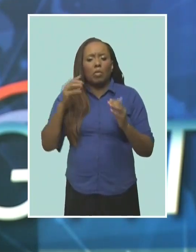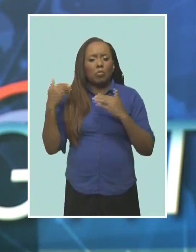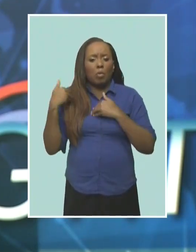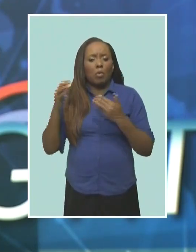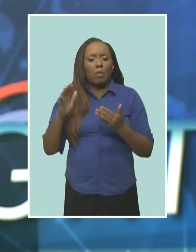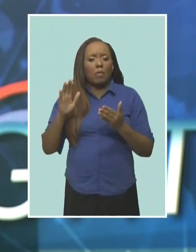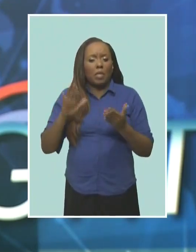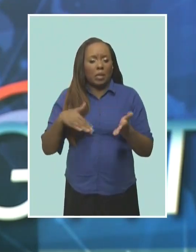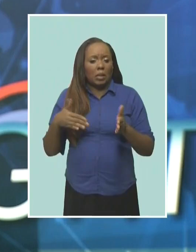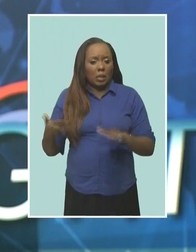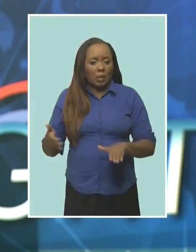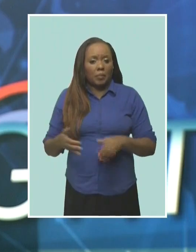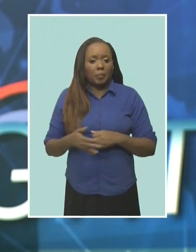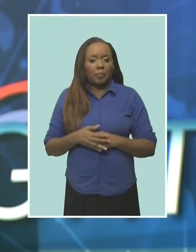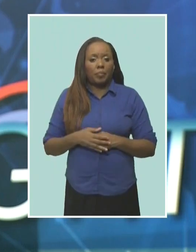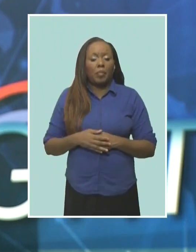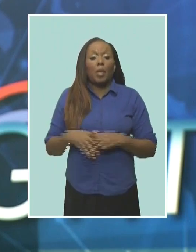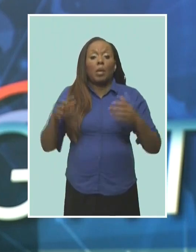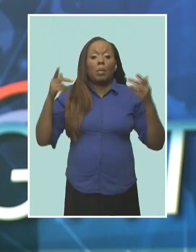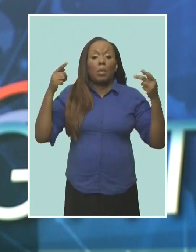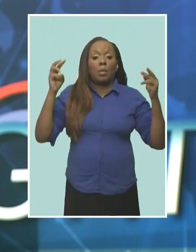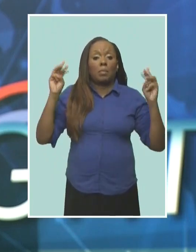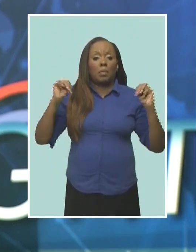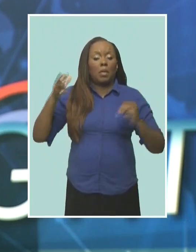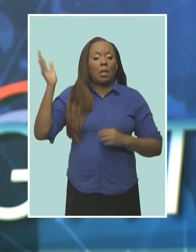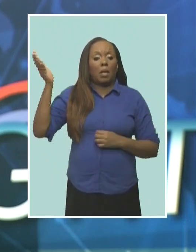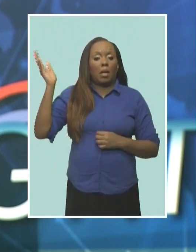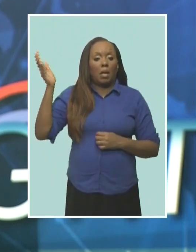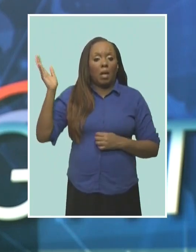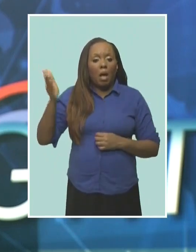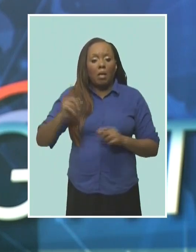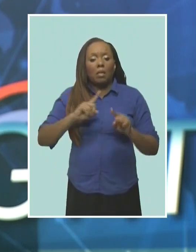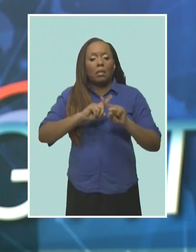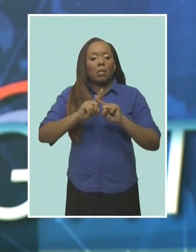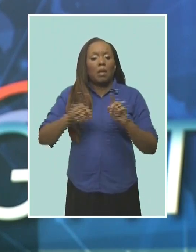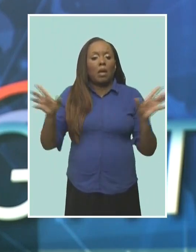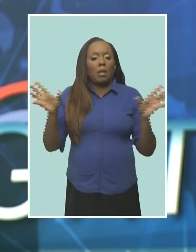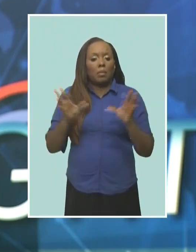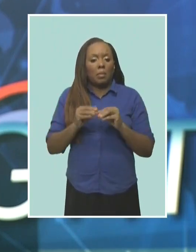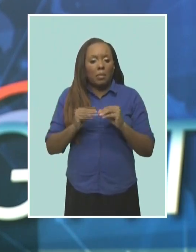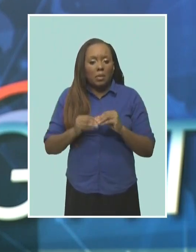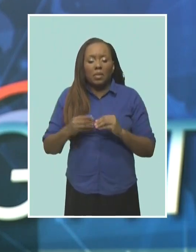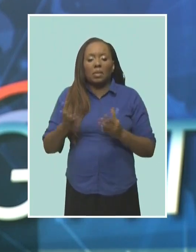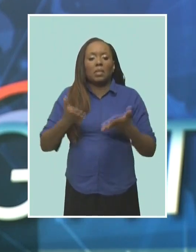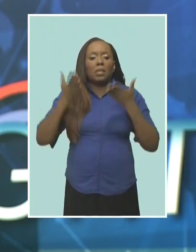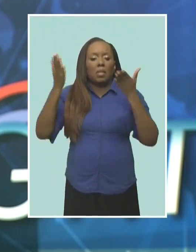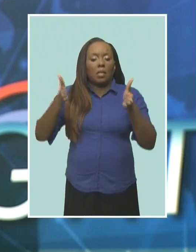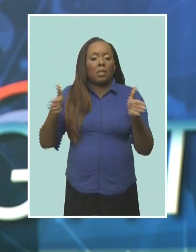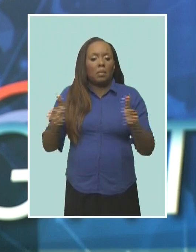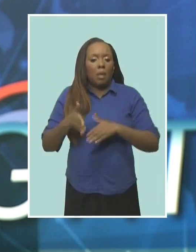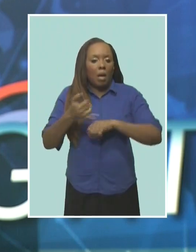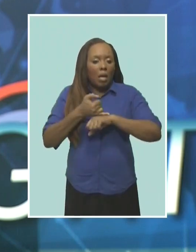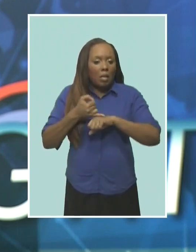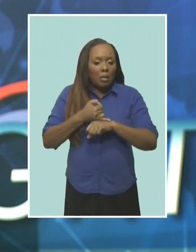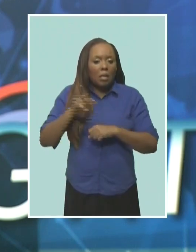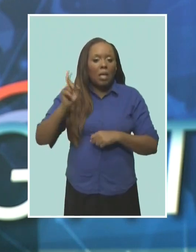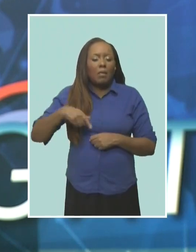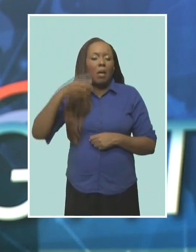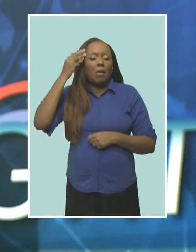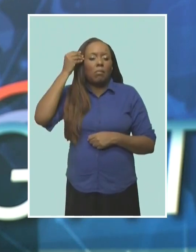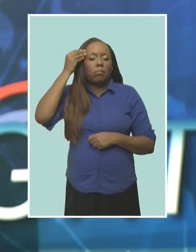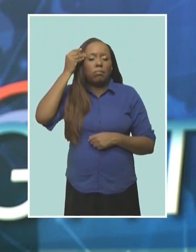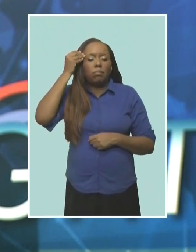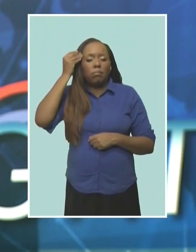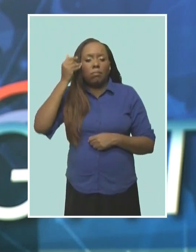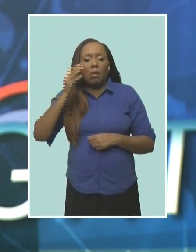packed schedule, Ms. Mottley addressed the Global Renewables Summit organized by Bloomberg Philanthropies. She suggested that small states may have